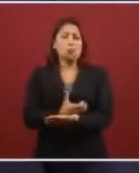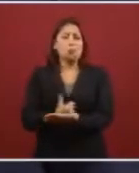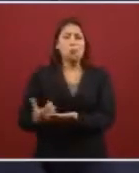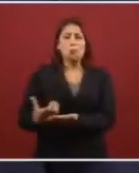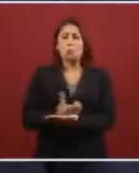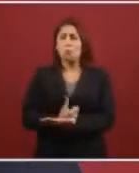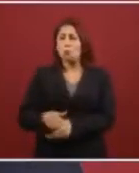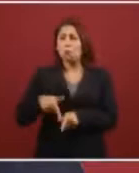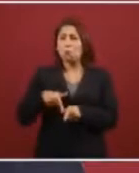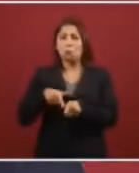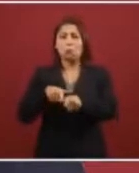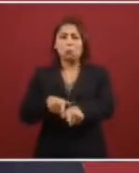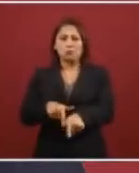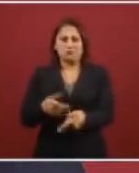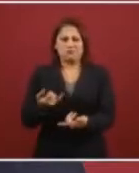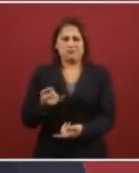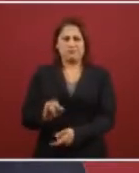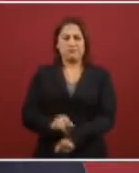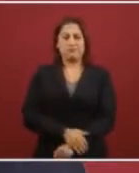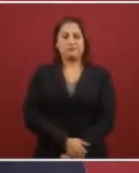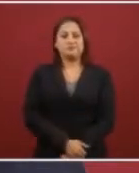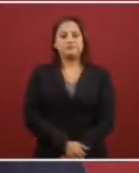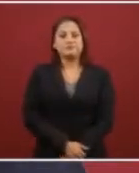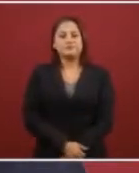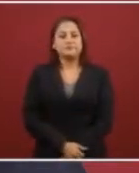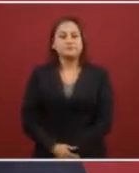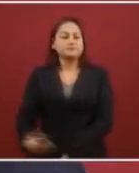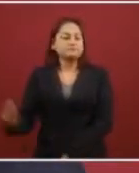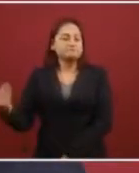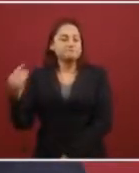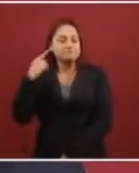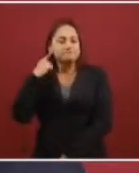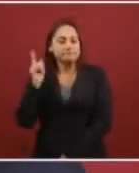away their salaries?